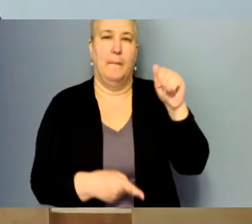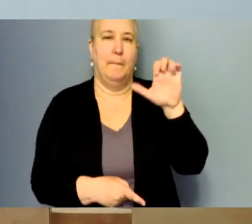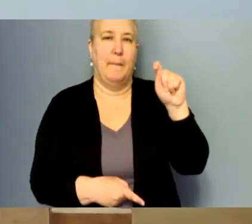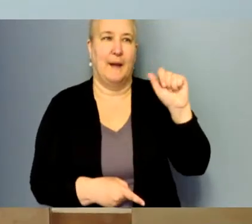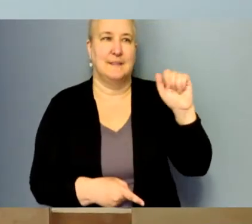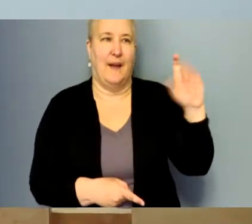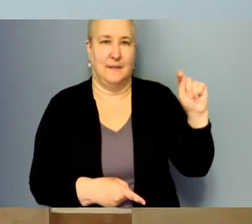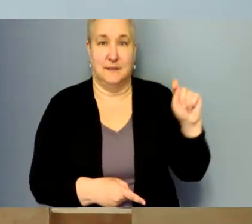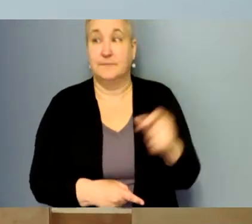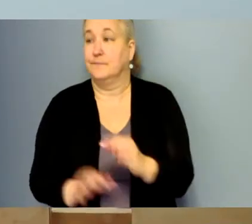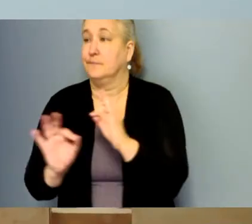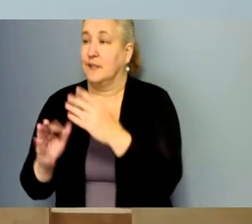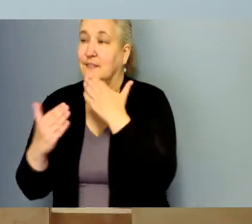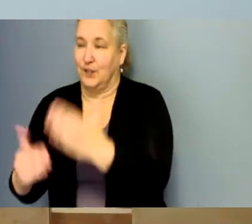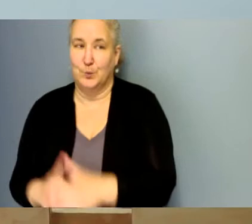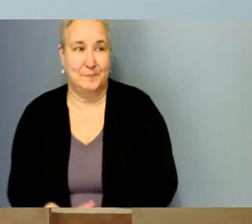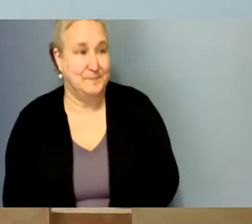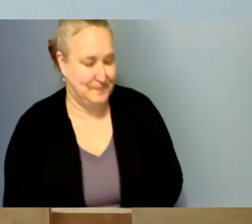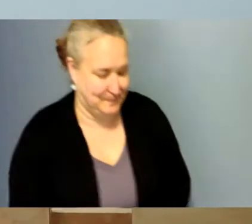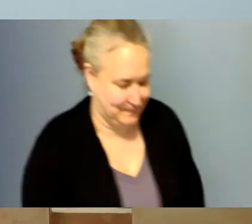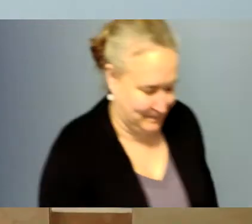Oh, great, thank you.